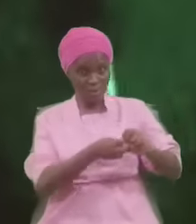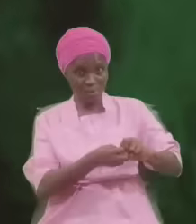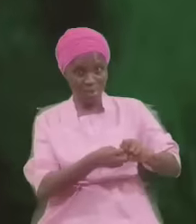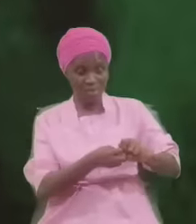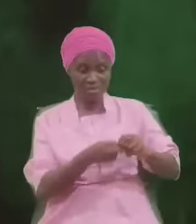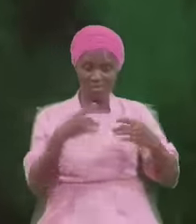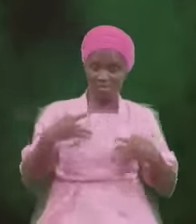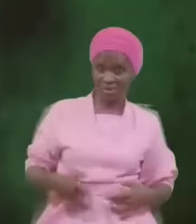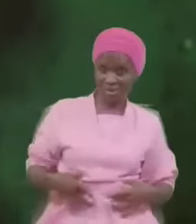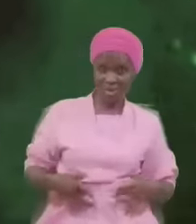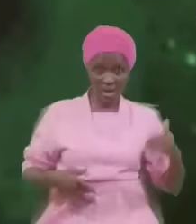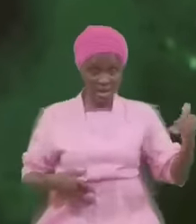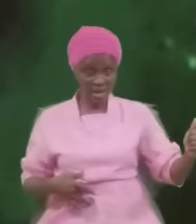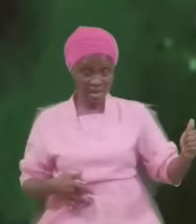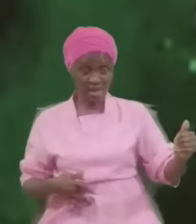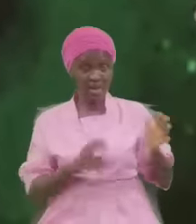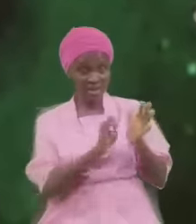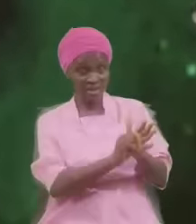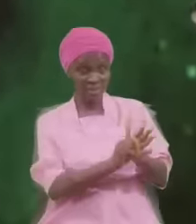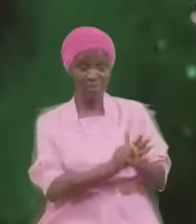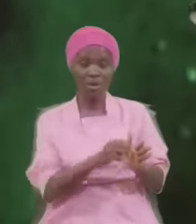talking about A, all those